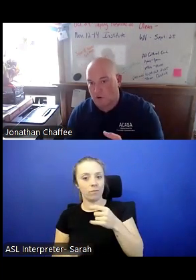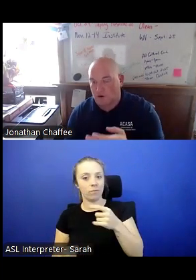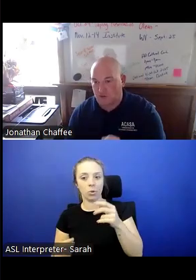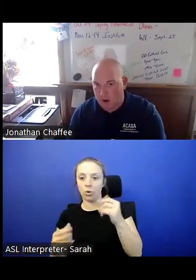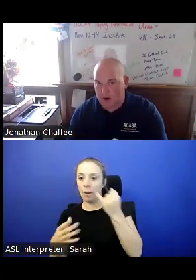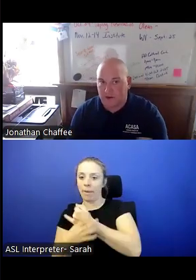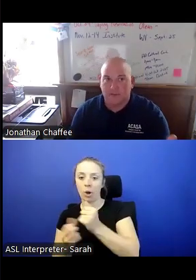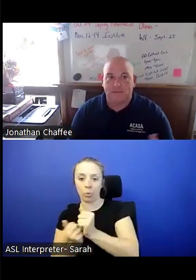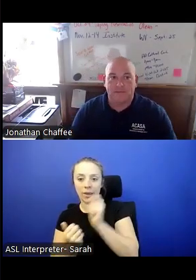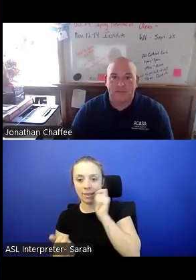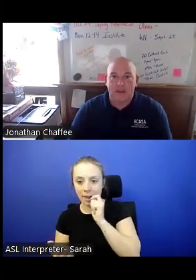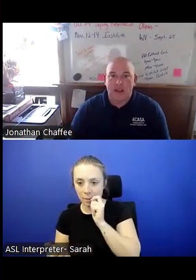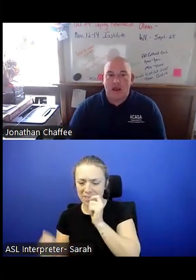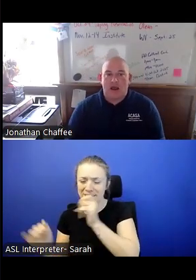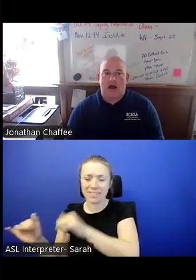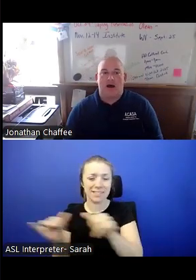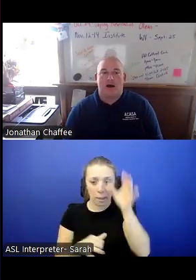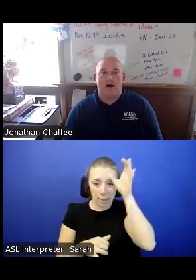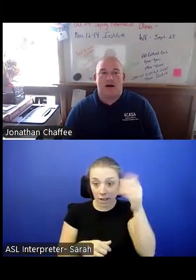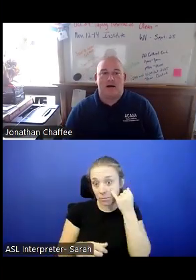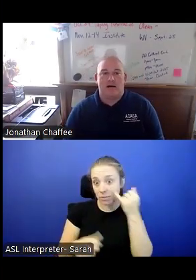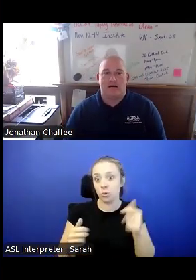up to work drunk.